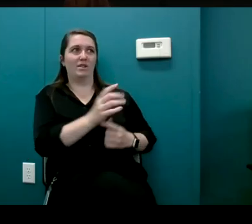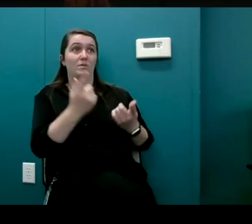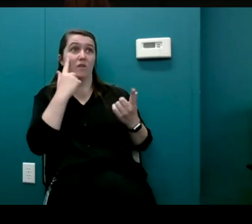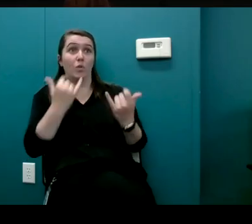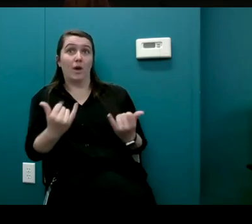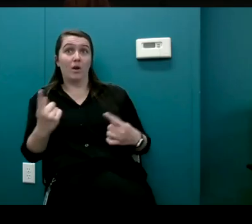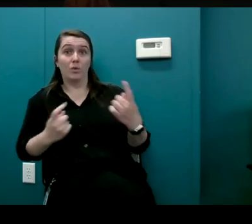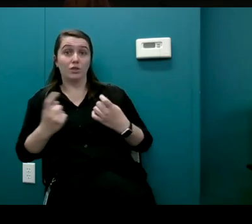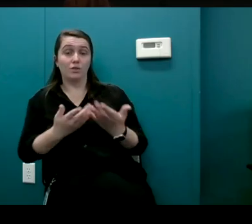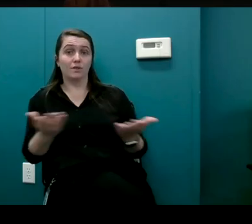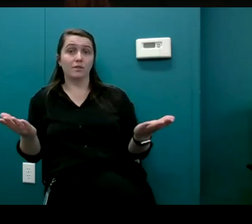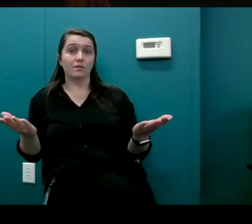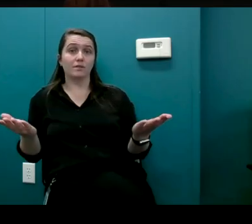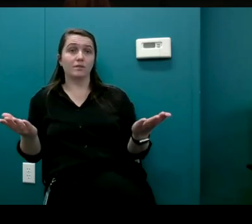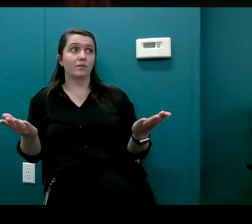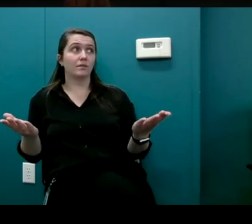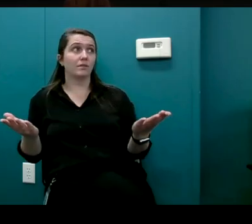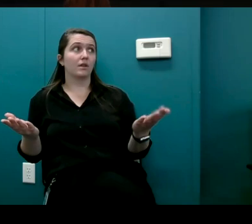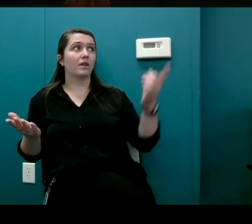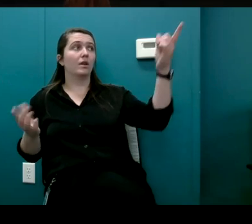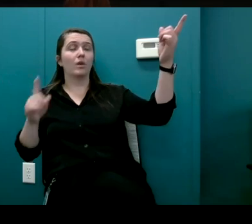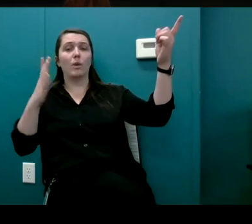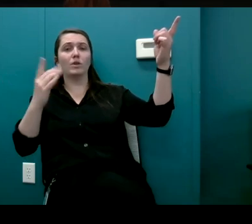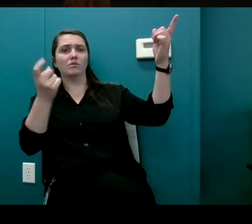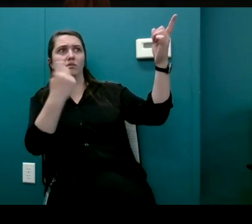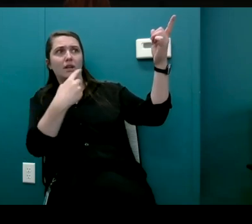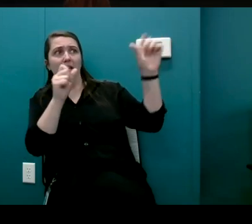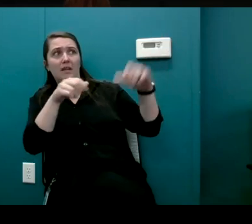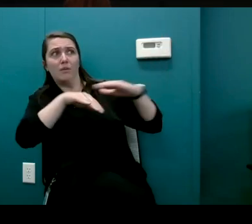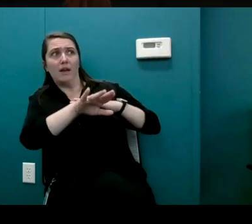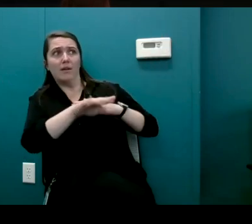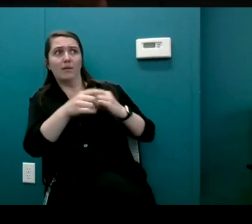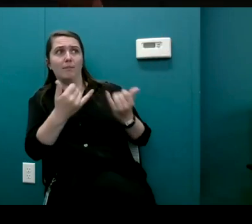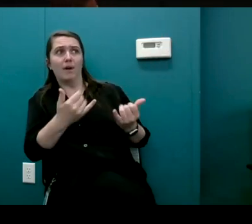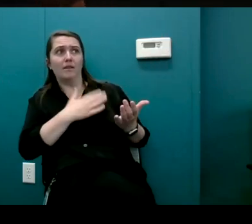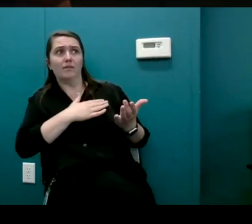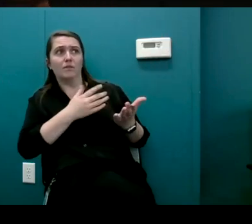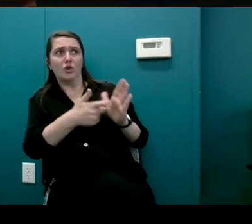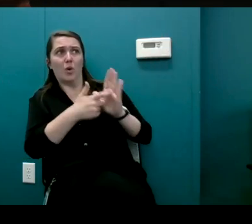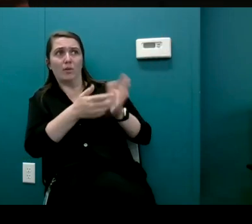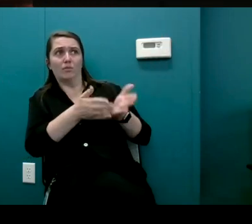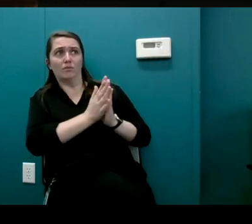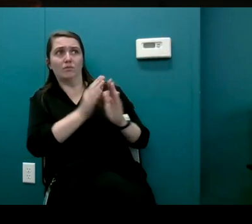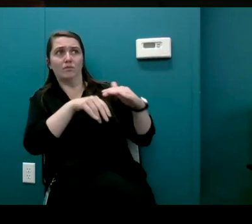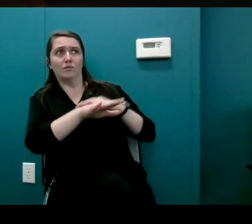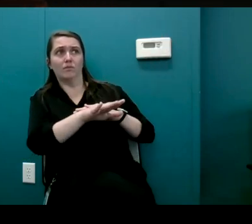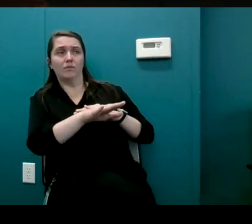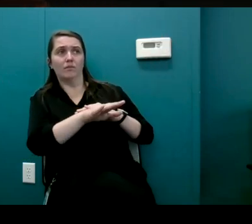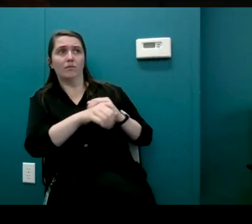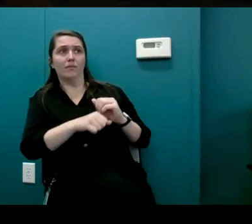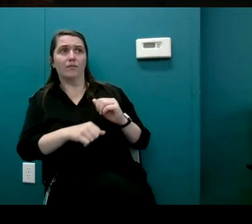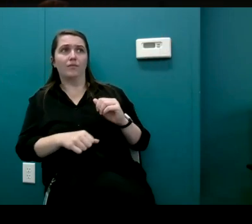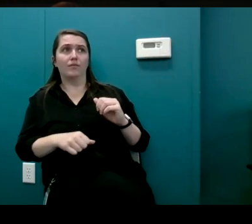questions? Are you guys able to get in? No. Permission. It's not giving you permission Well, mine- to the